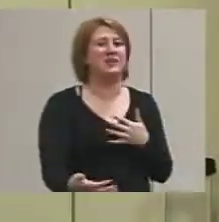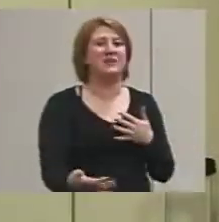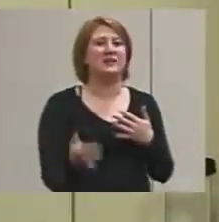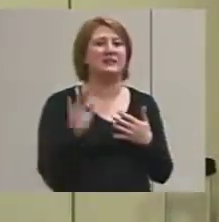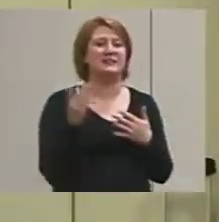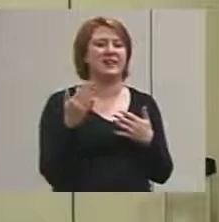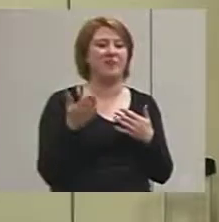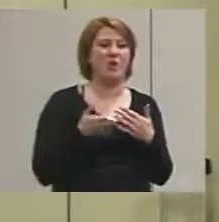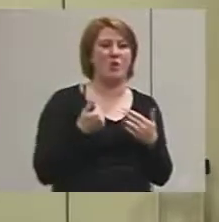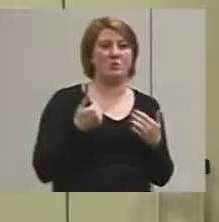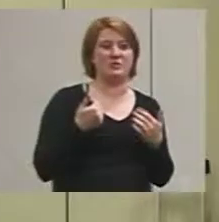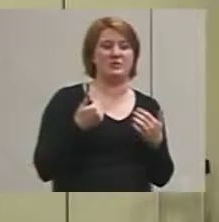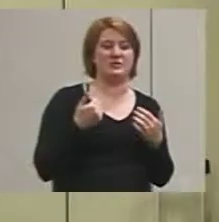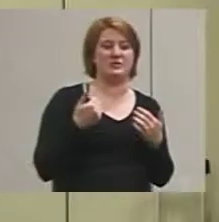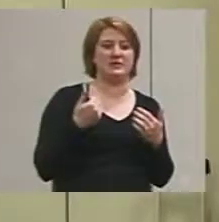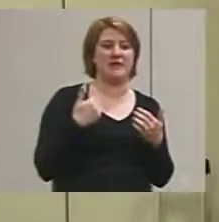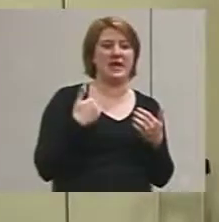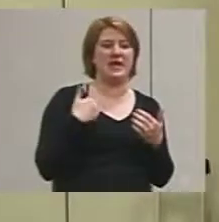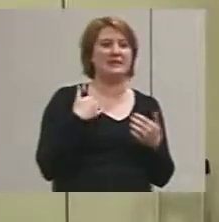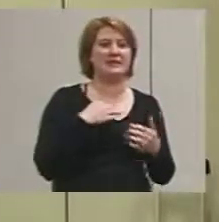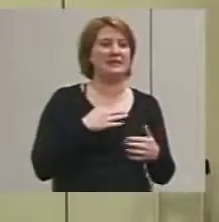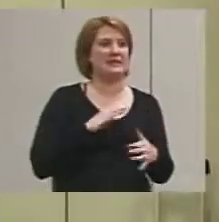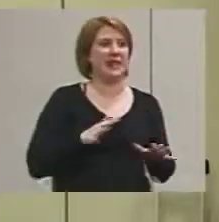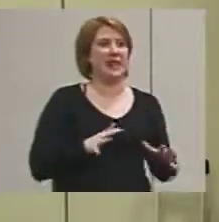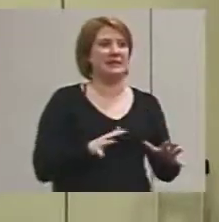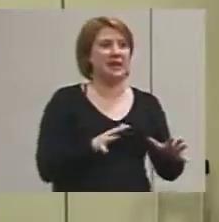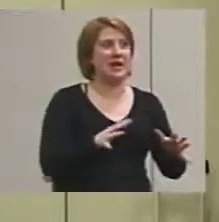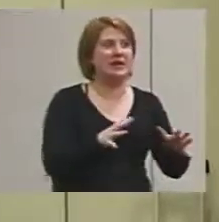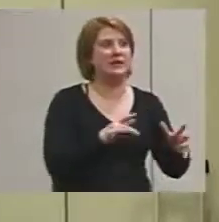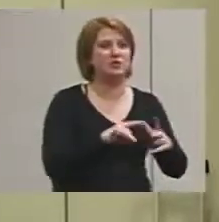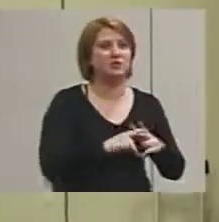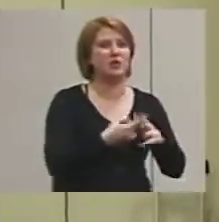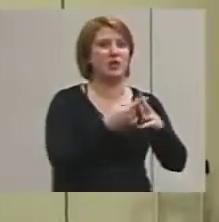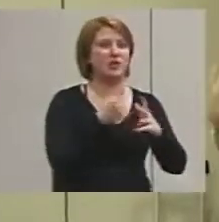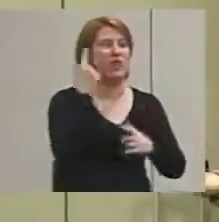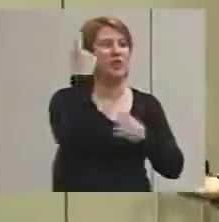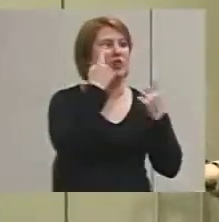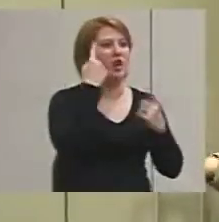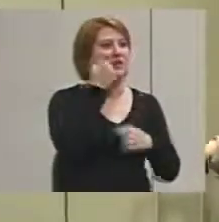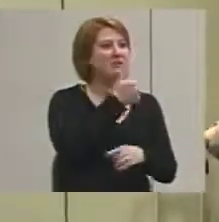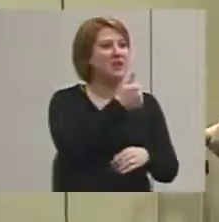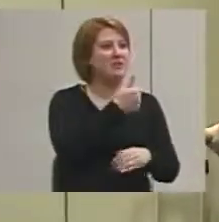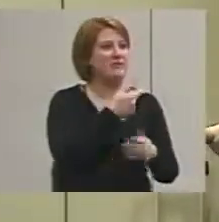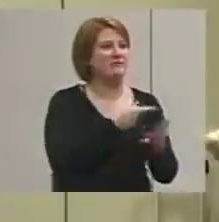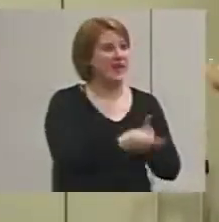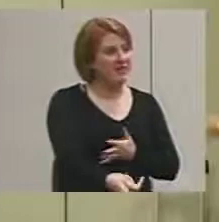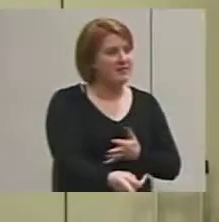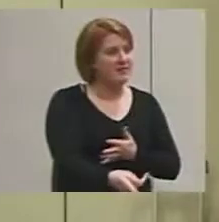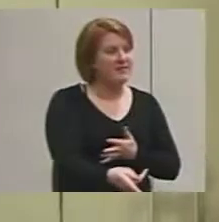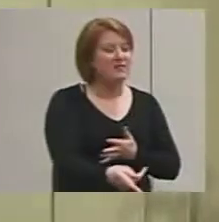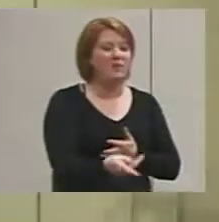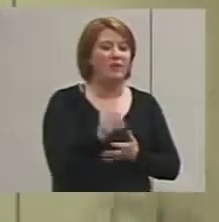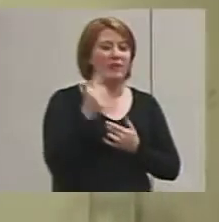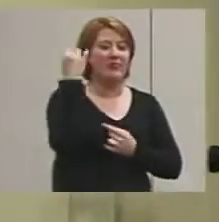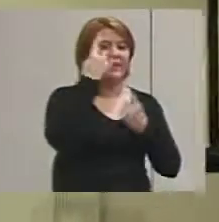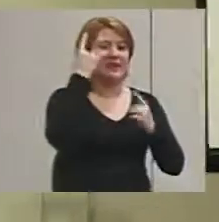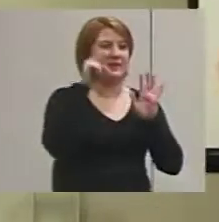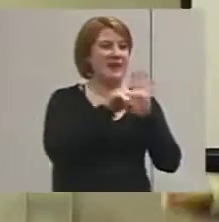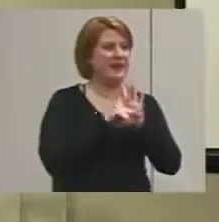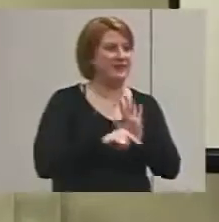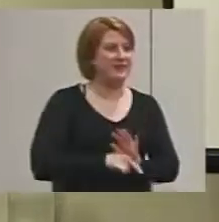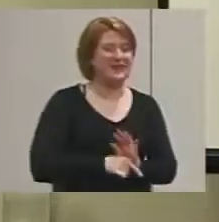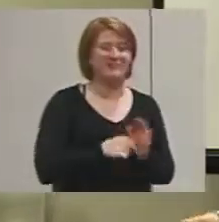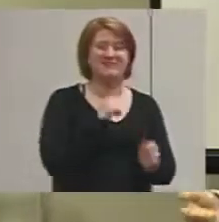Kind of almost gets that anxiety and that thought of himself failing, maybe, or thinking. So we're not